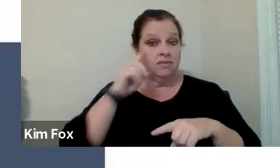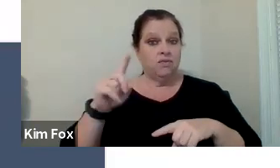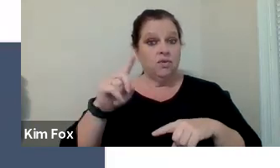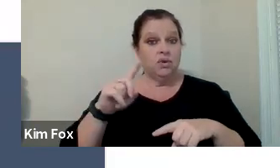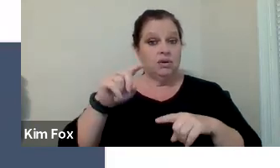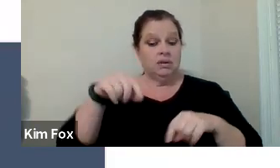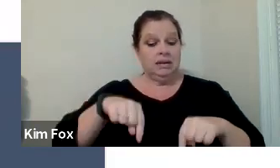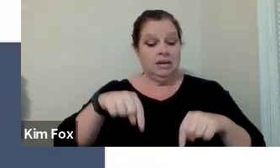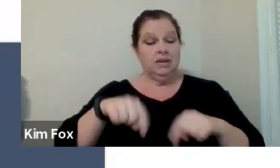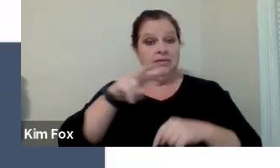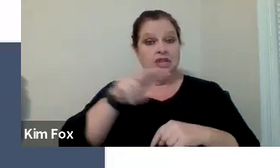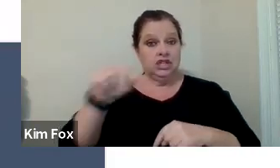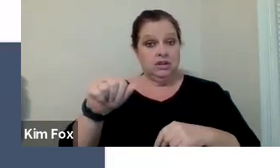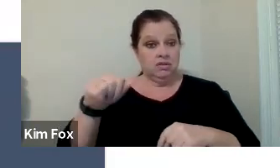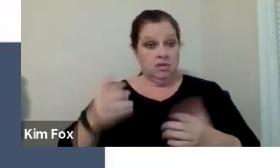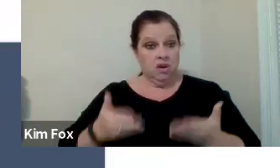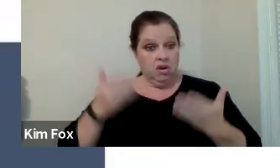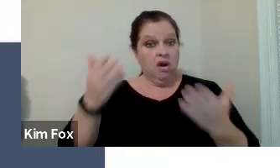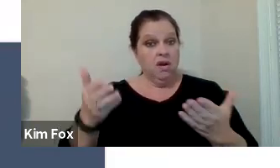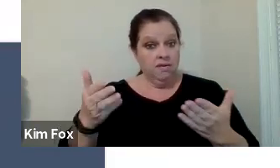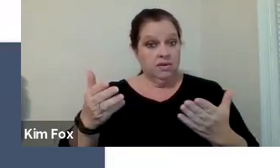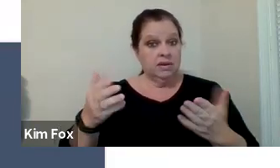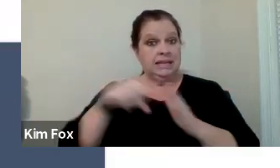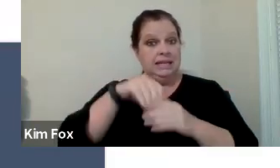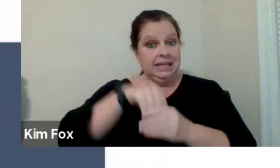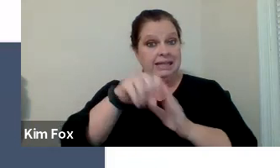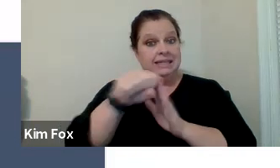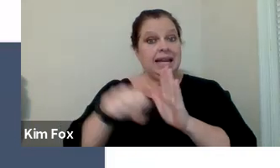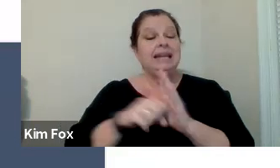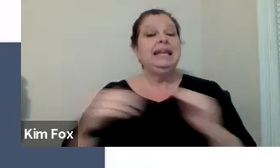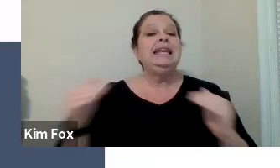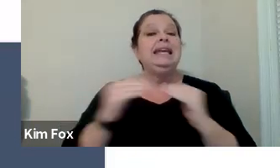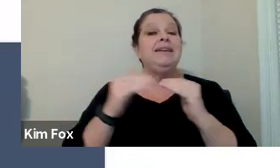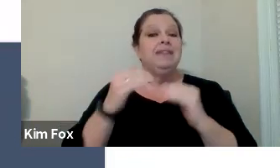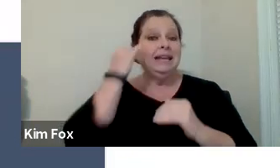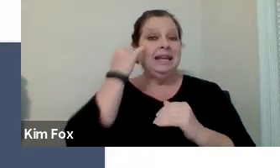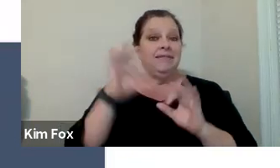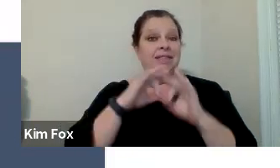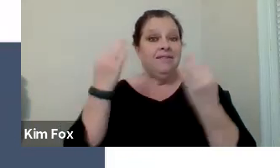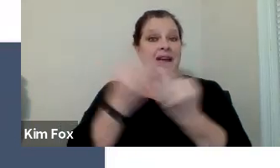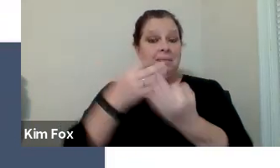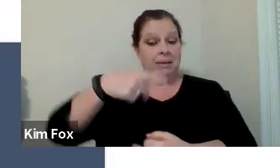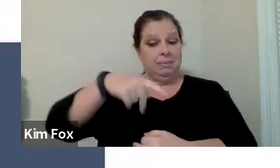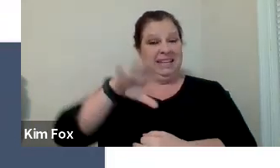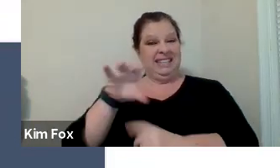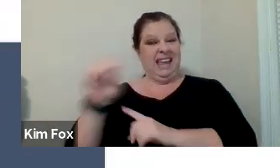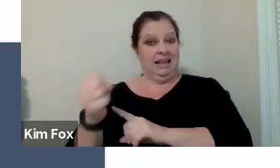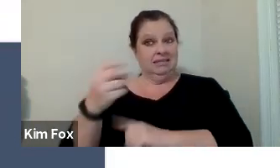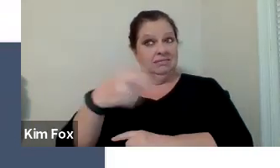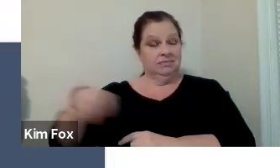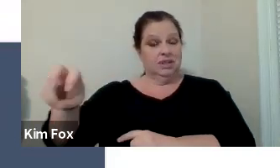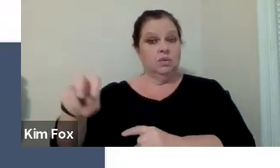Virginia are eligible for in-state college tuition rates, even if the family PCS while the student is in